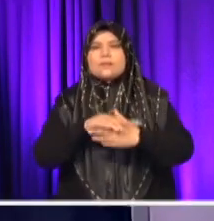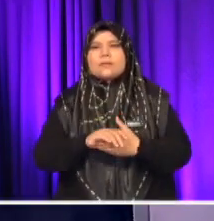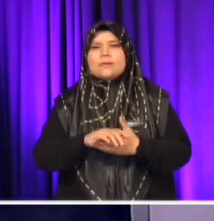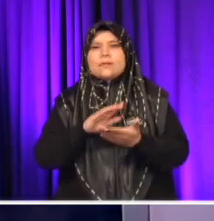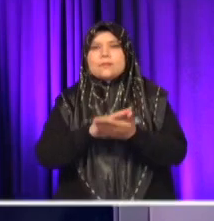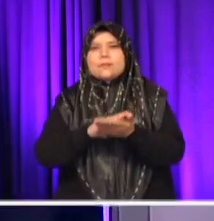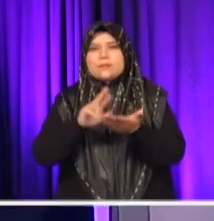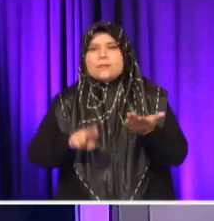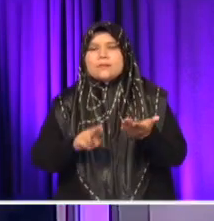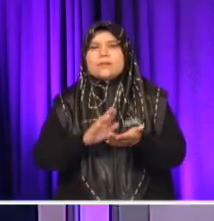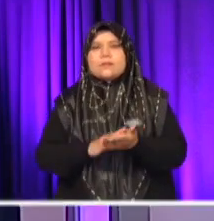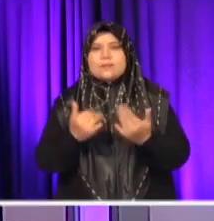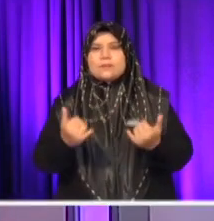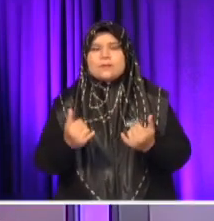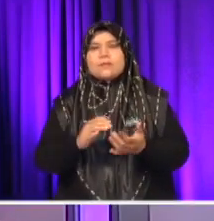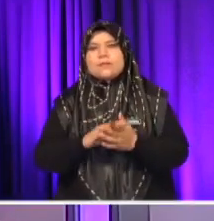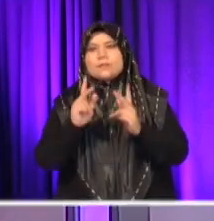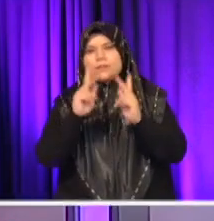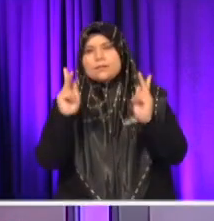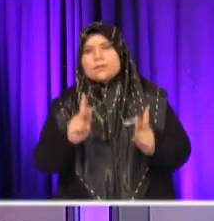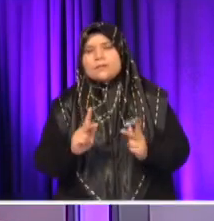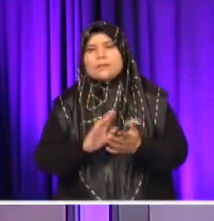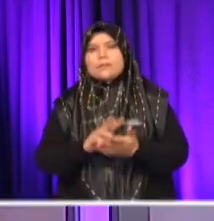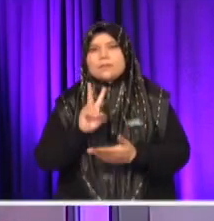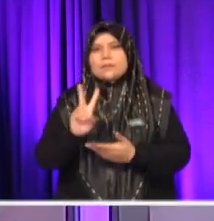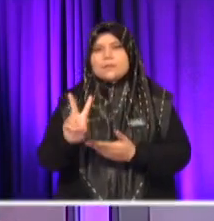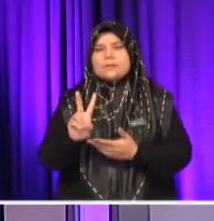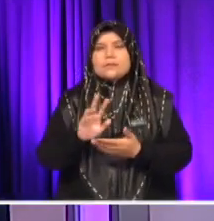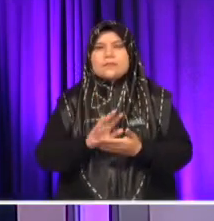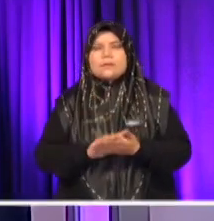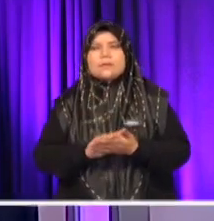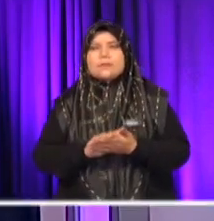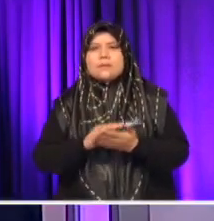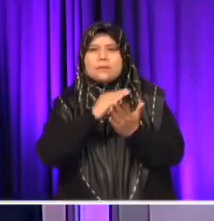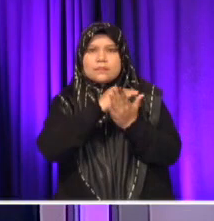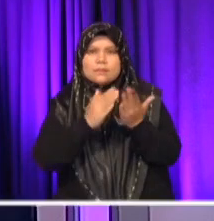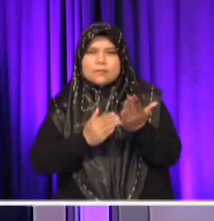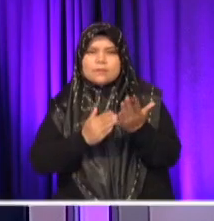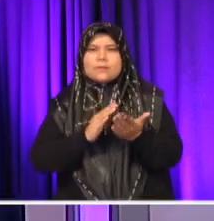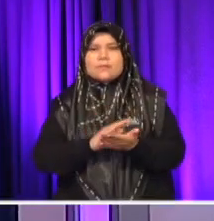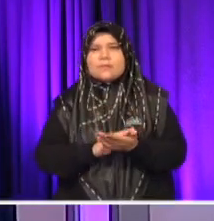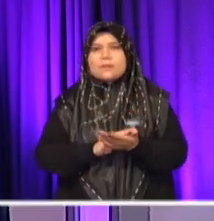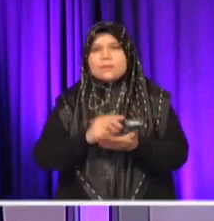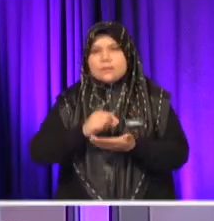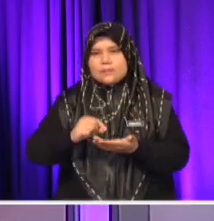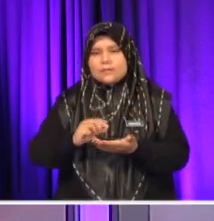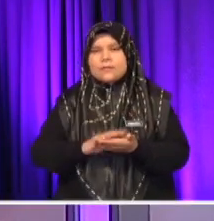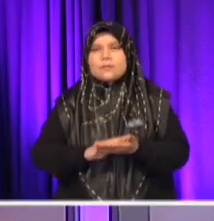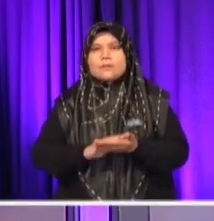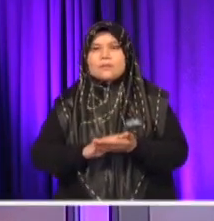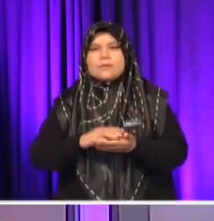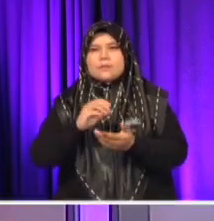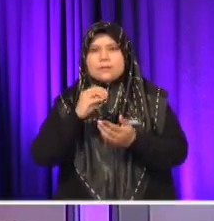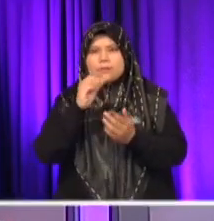Alright, so this paper has two different components, which are the reading and use of English and also writing. Okay, so